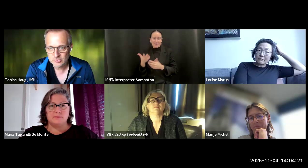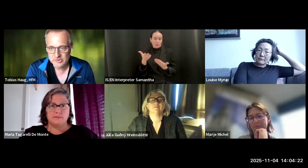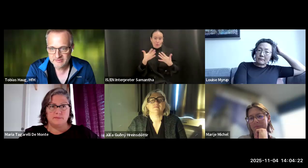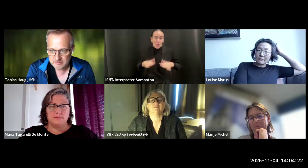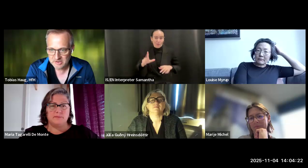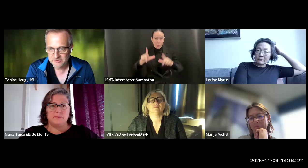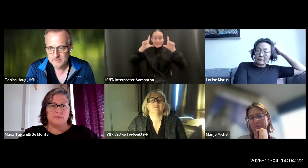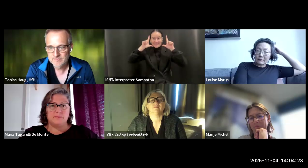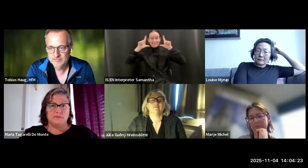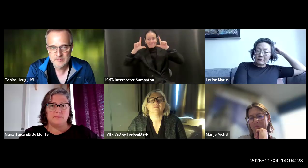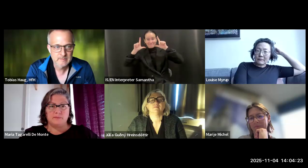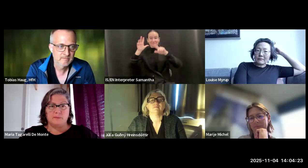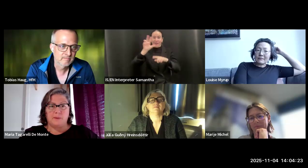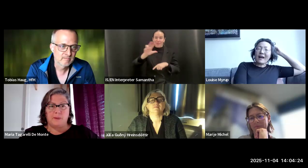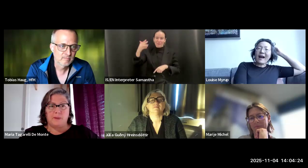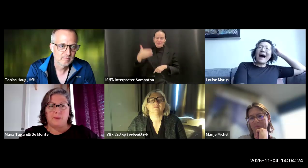your camera during the webinar.